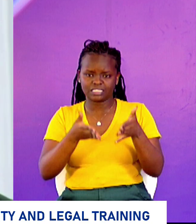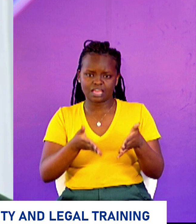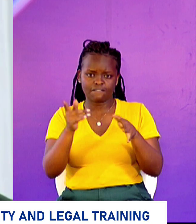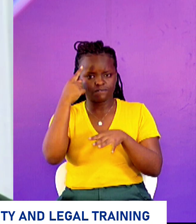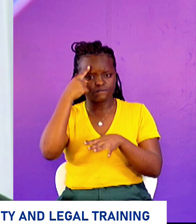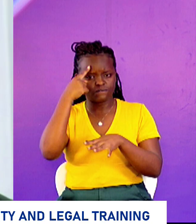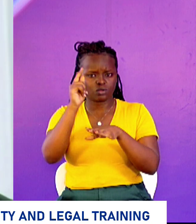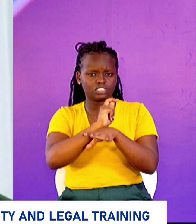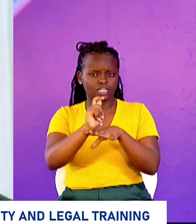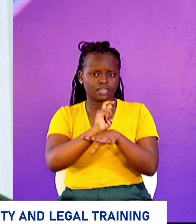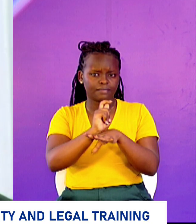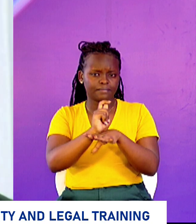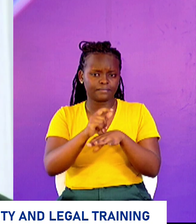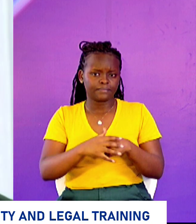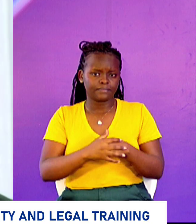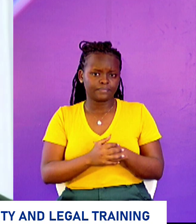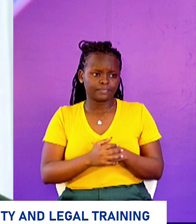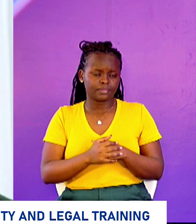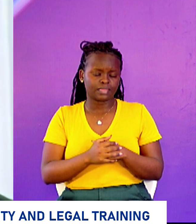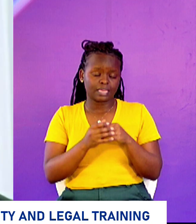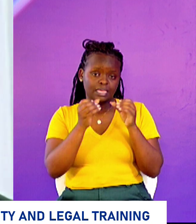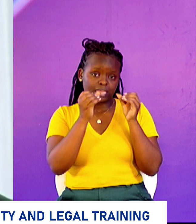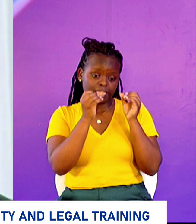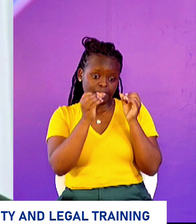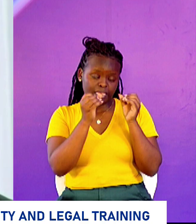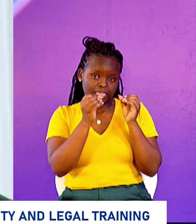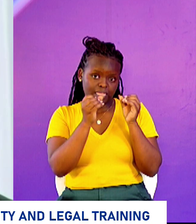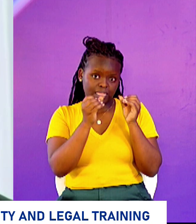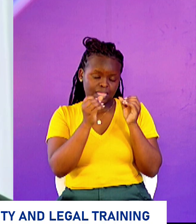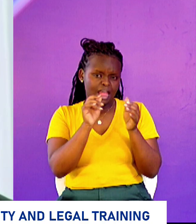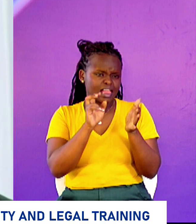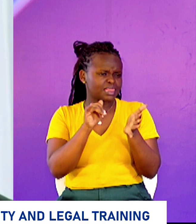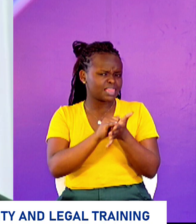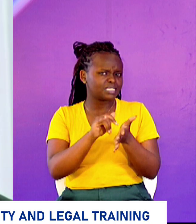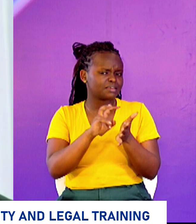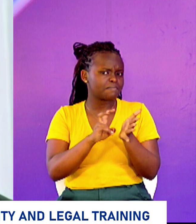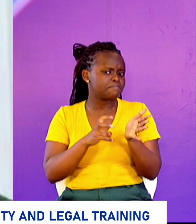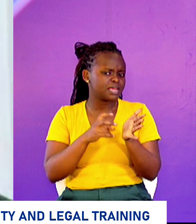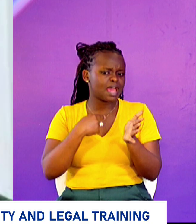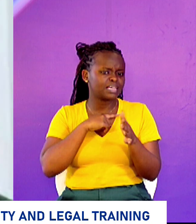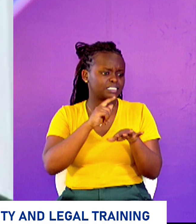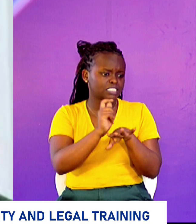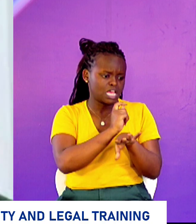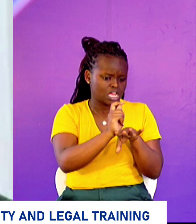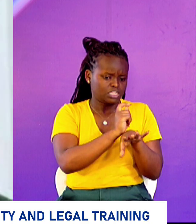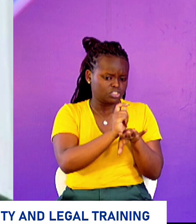training? So even though, does that mean even though we trained